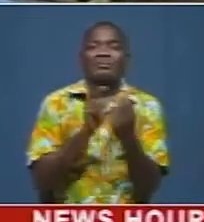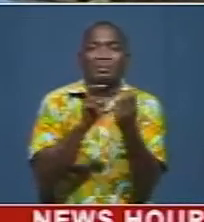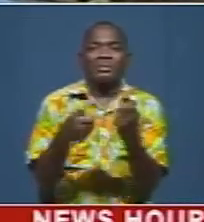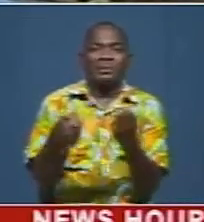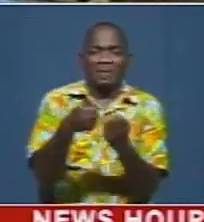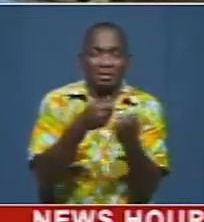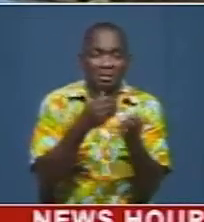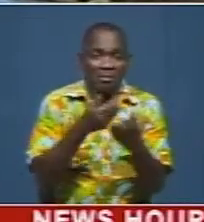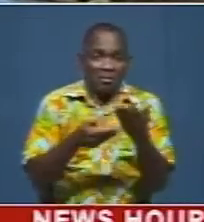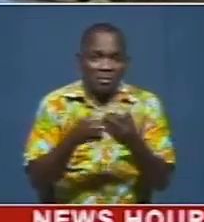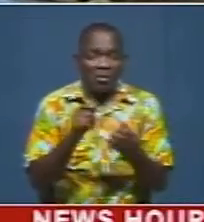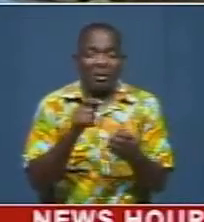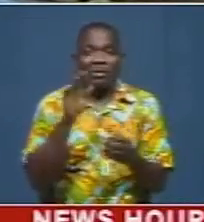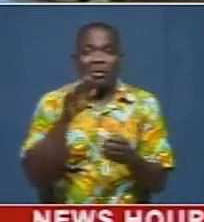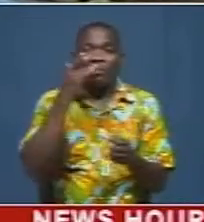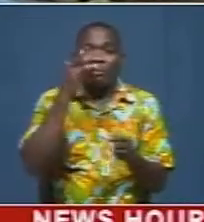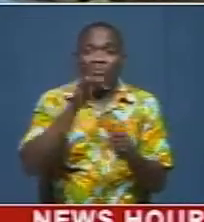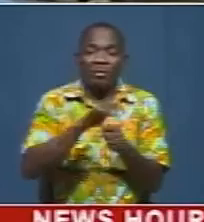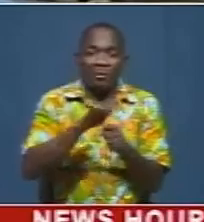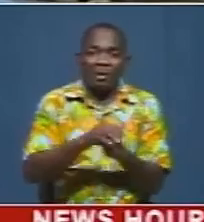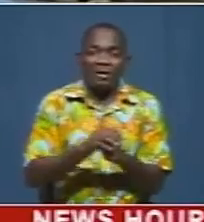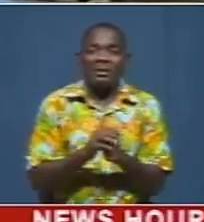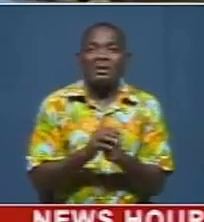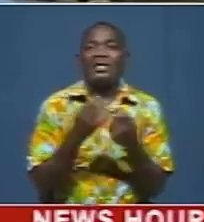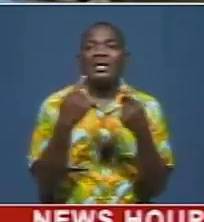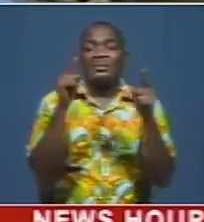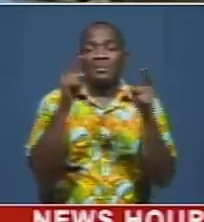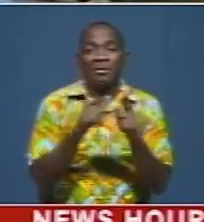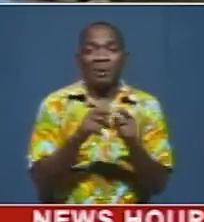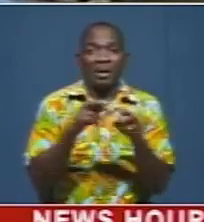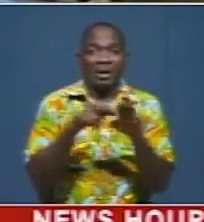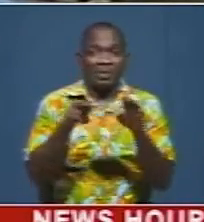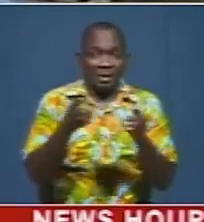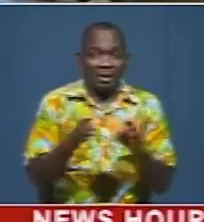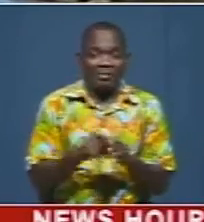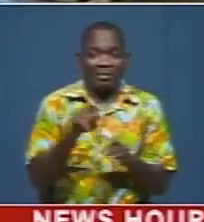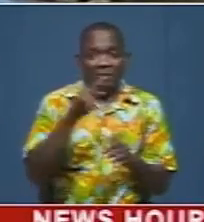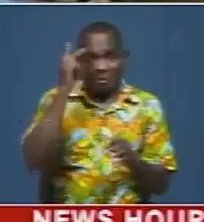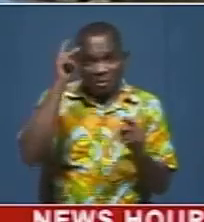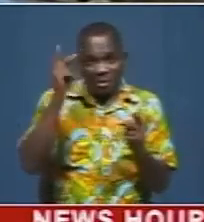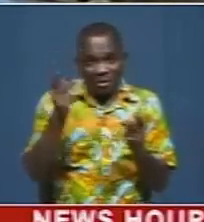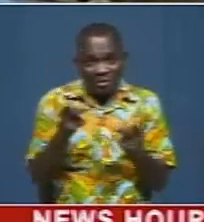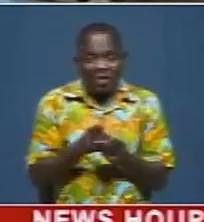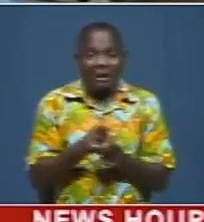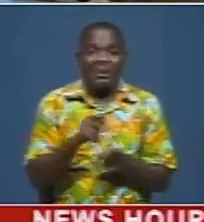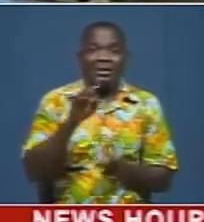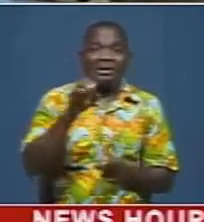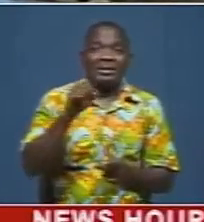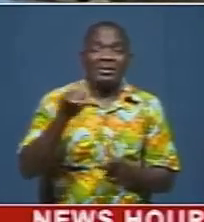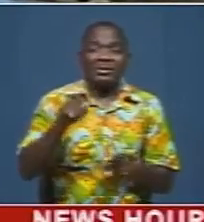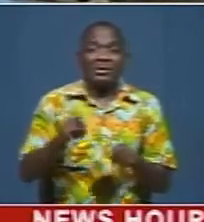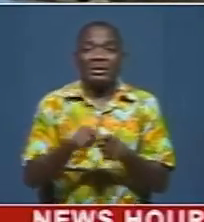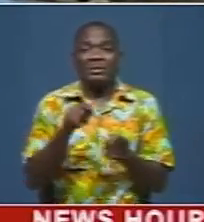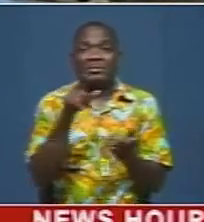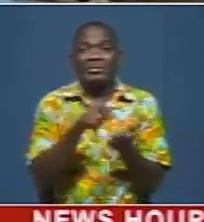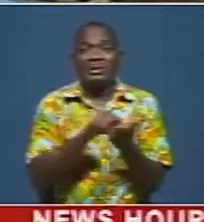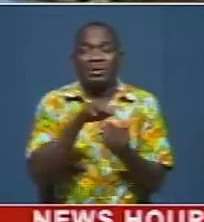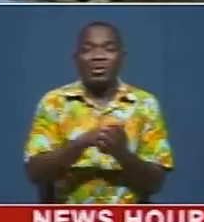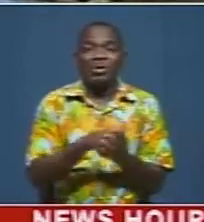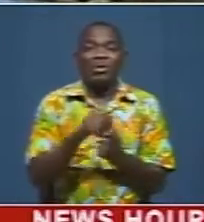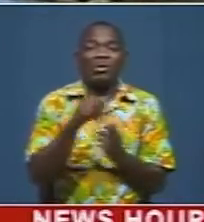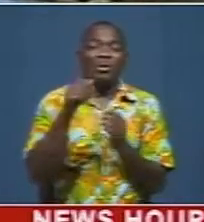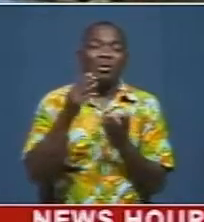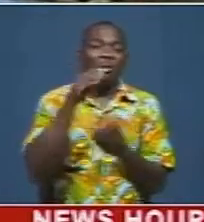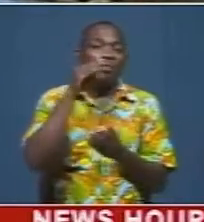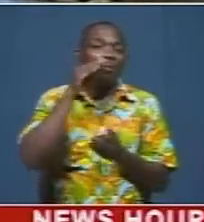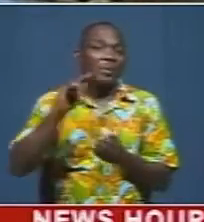to ensure the promises are upheld. At a regional dialogue with political parties, CSOs and the media in Bolgatanga